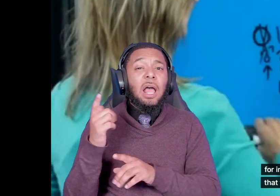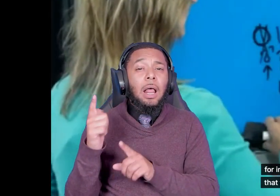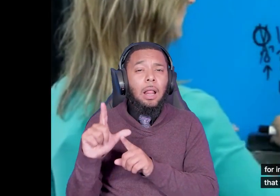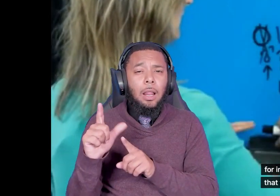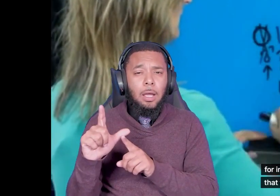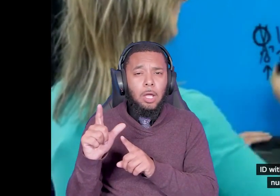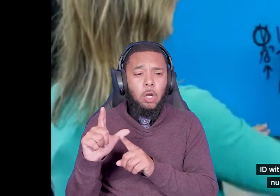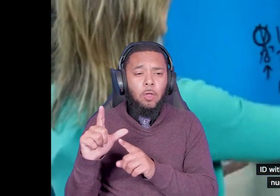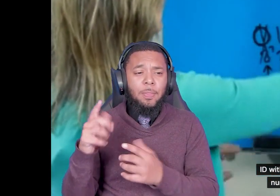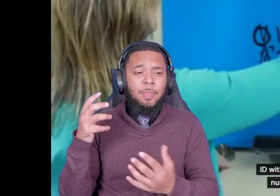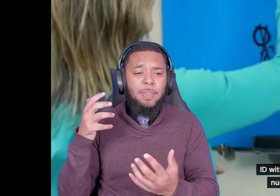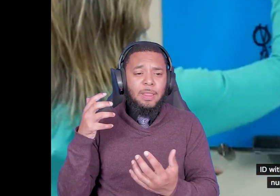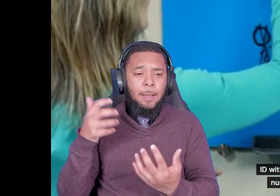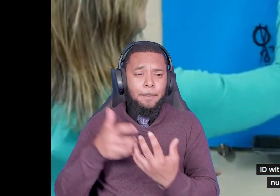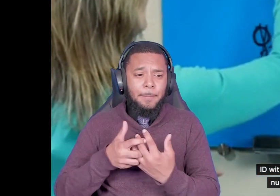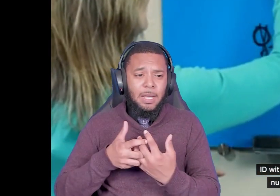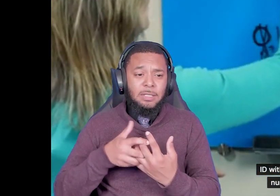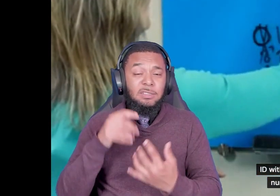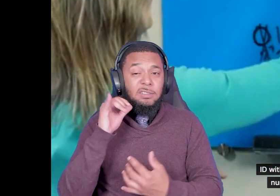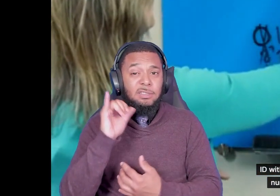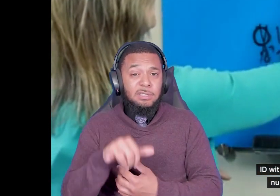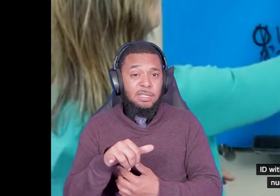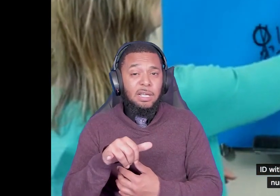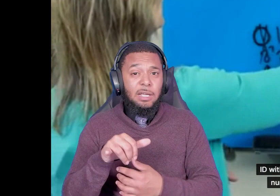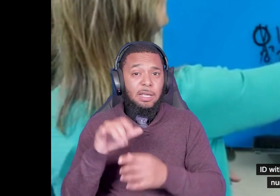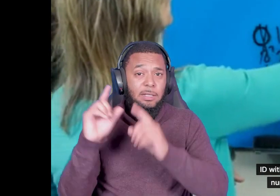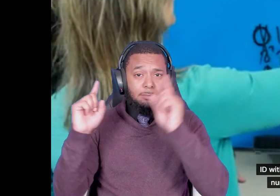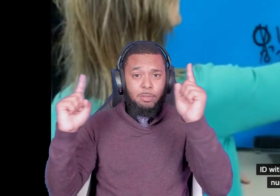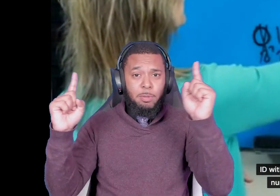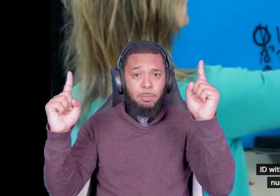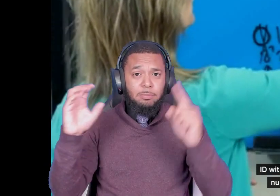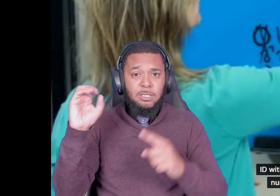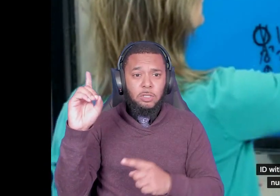is associated with